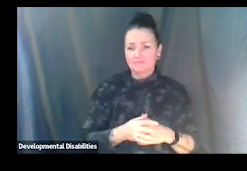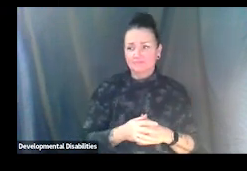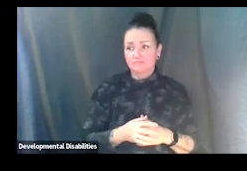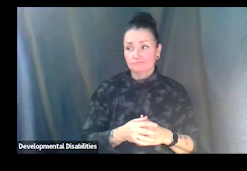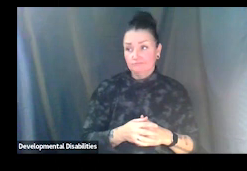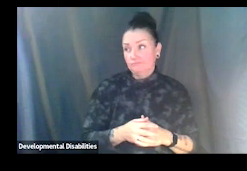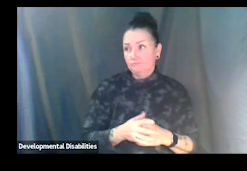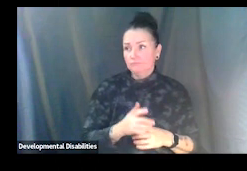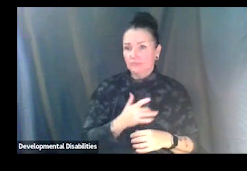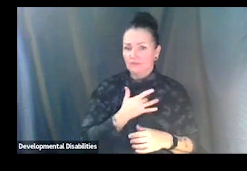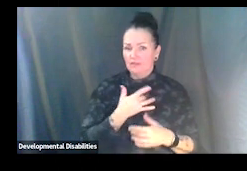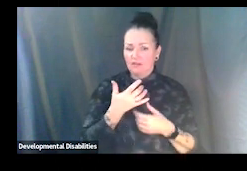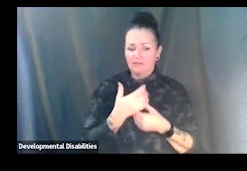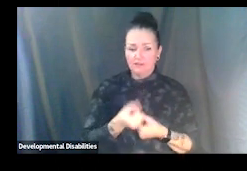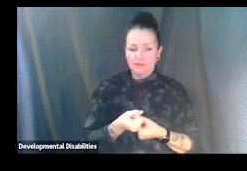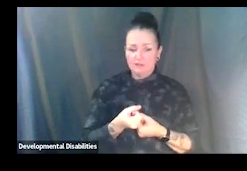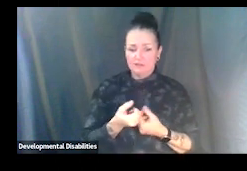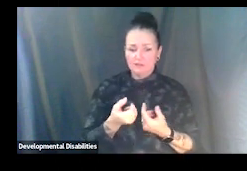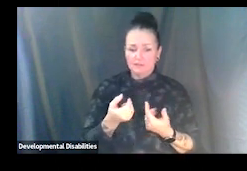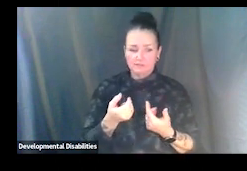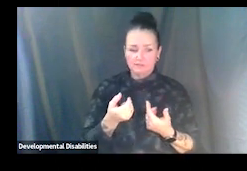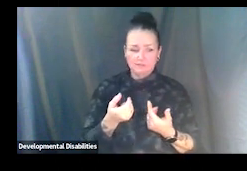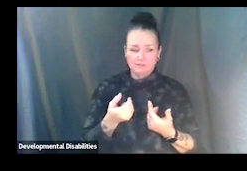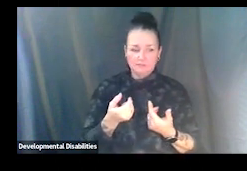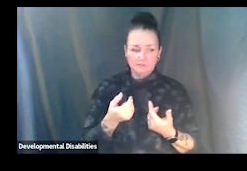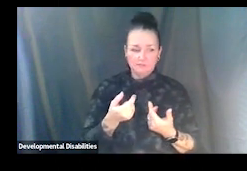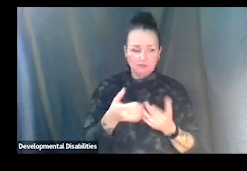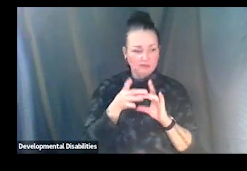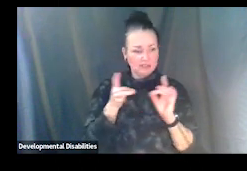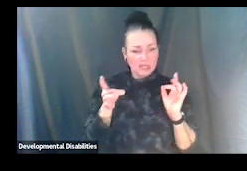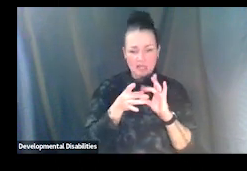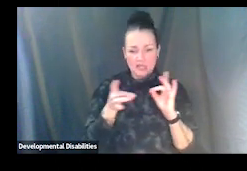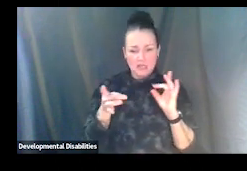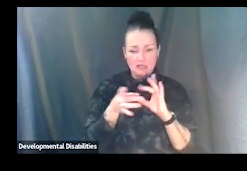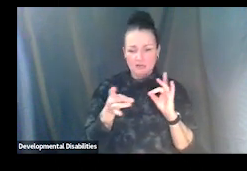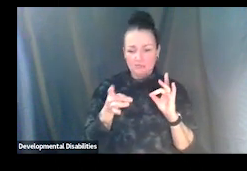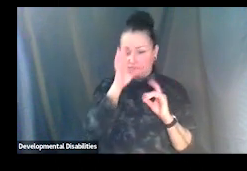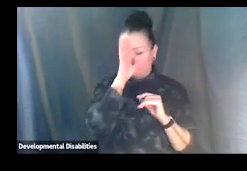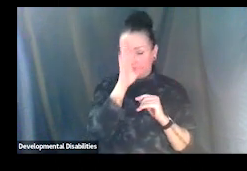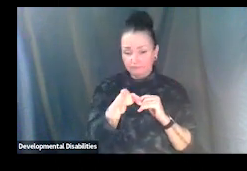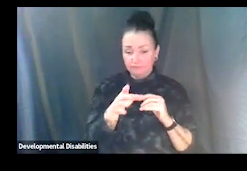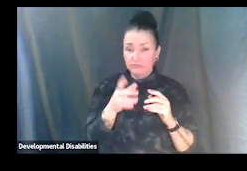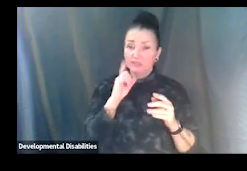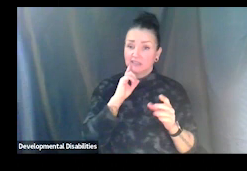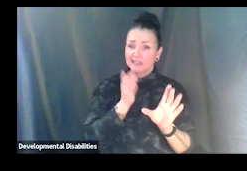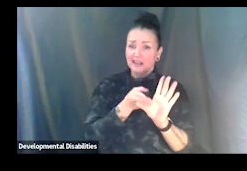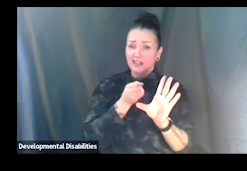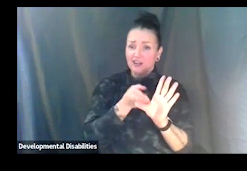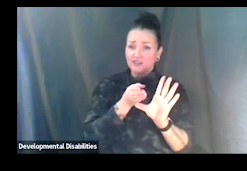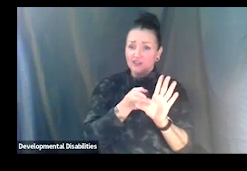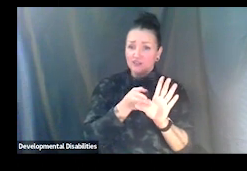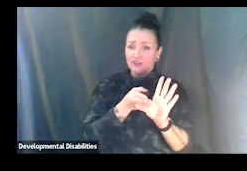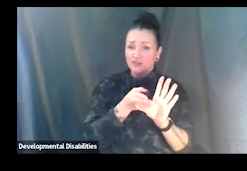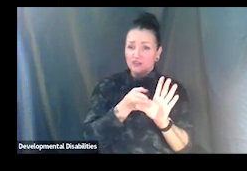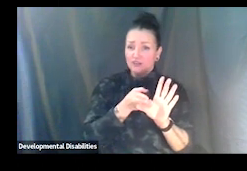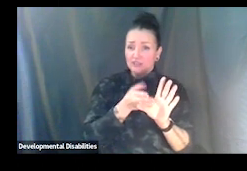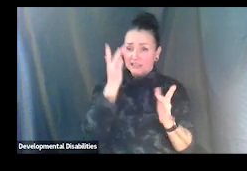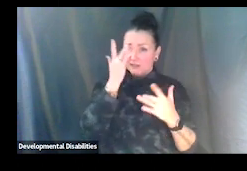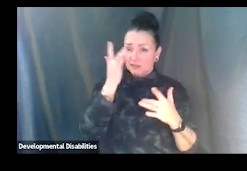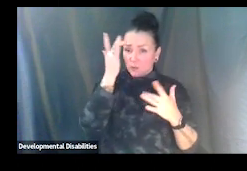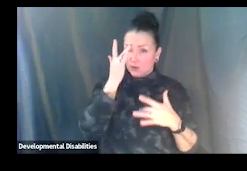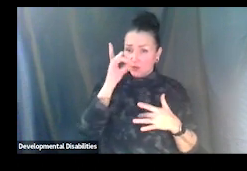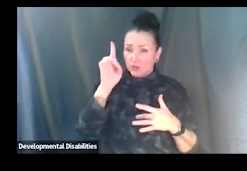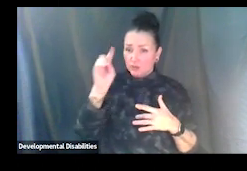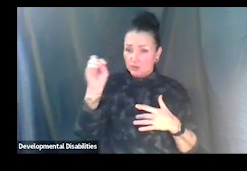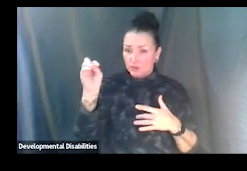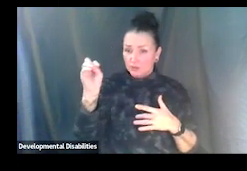have any treatments for any psychiatric illness. We have treatments for the symptoms of the illnesses, but not for the underlying problems because we don't know what the underlying biology is. And so